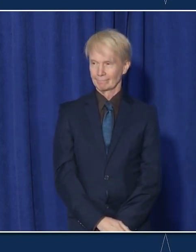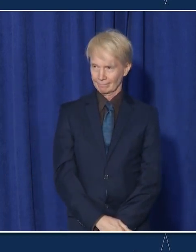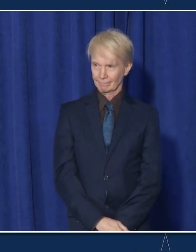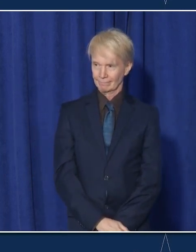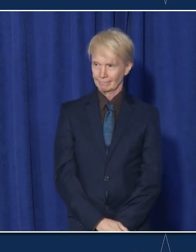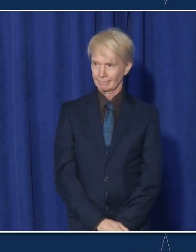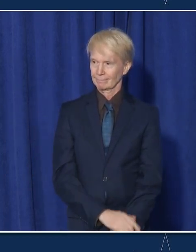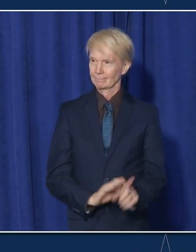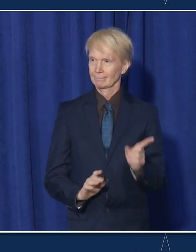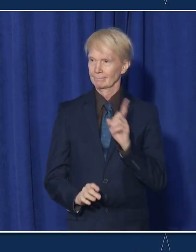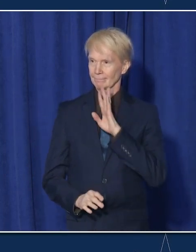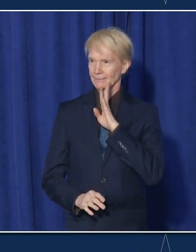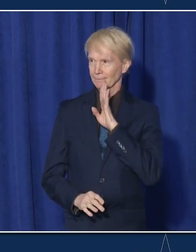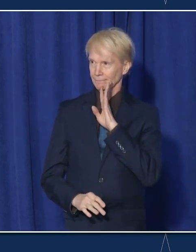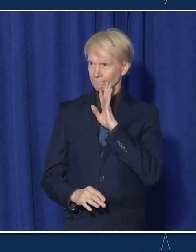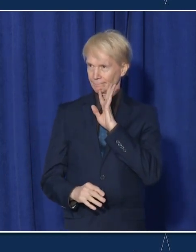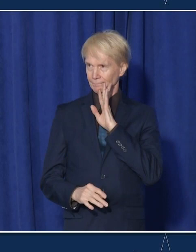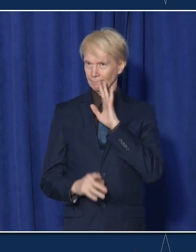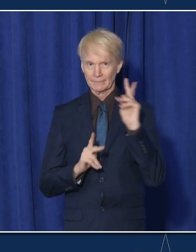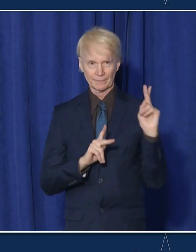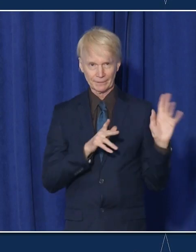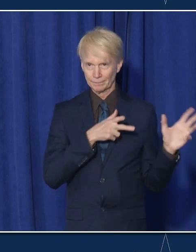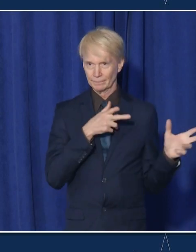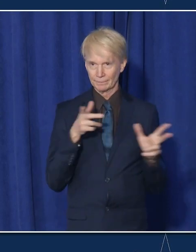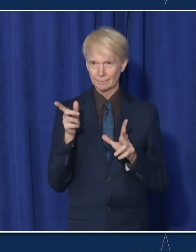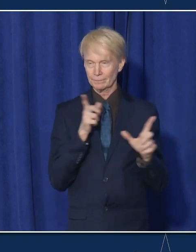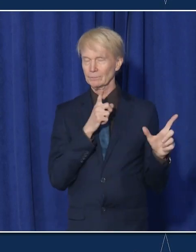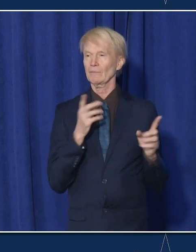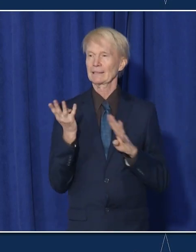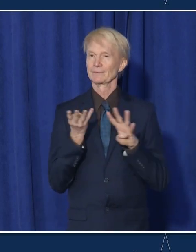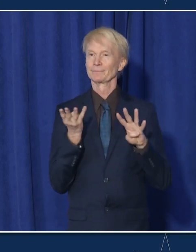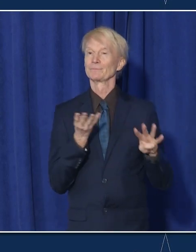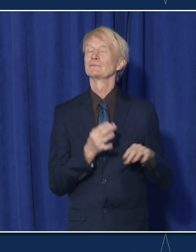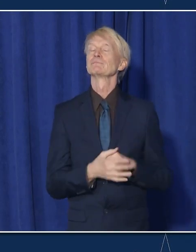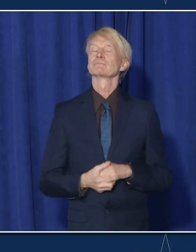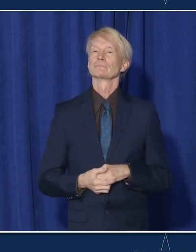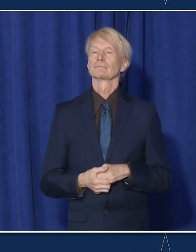I really need the microphone? Yeah, well, so the people okay. being streamed. All right.